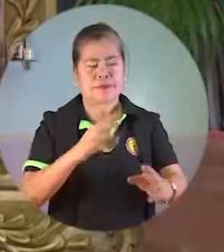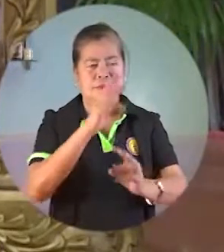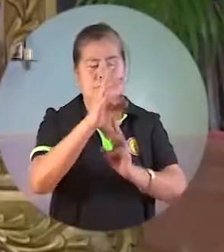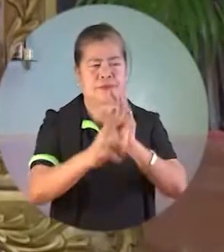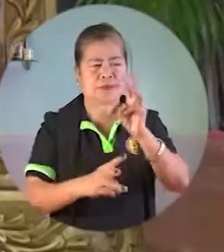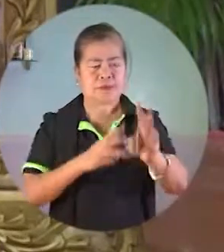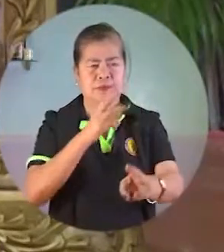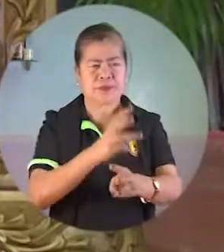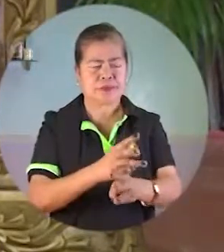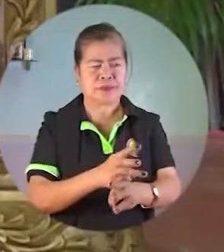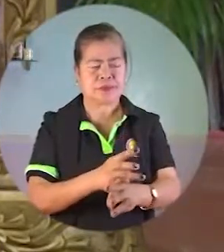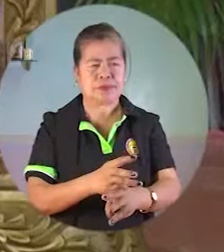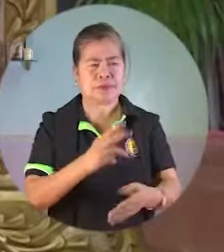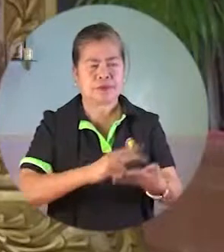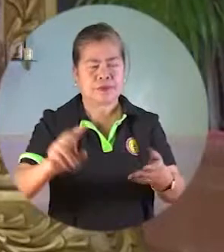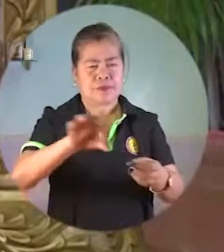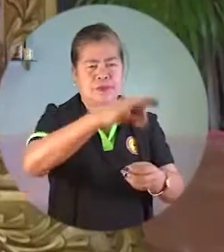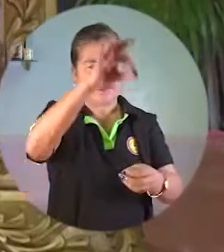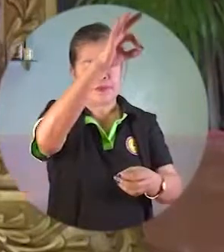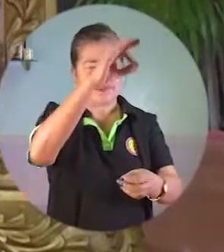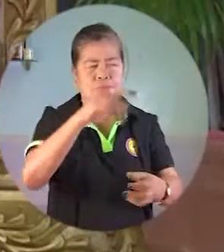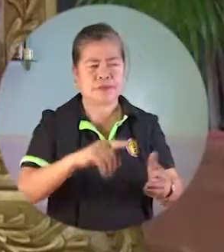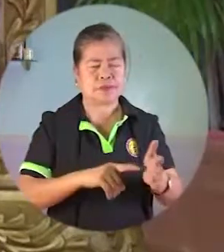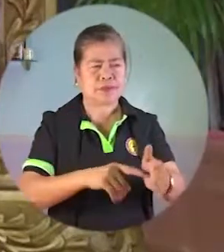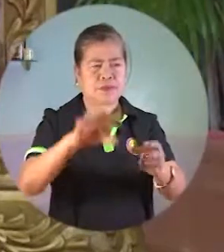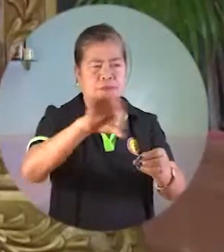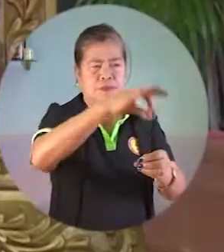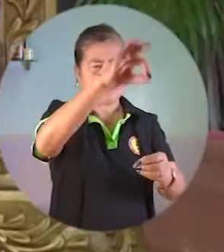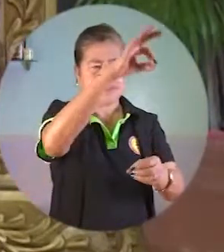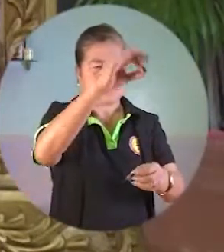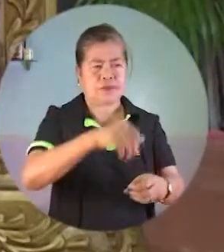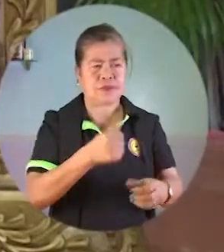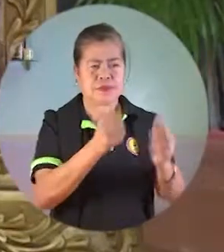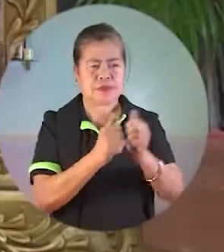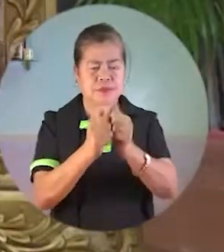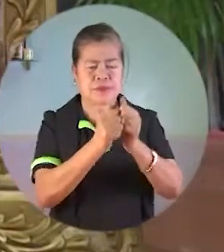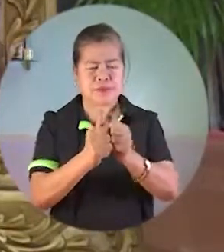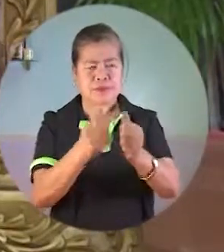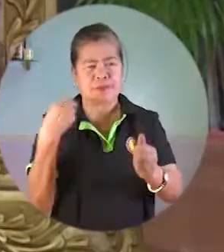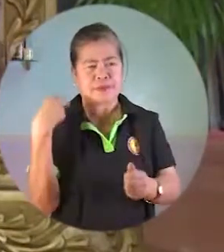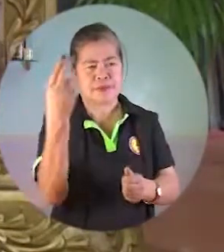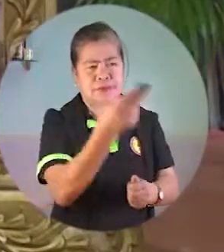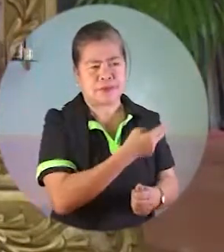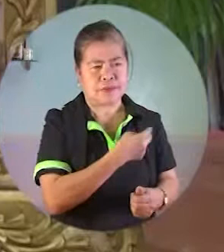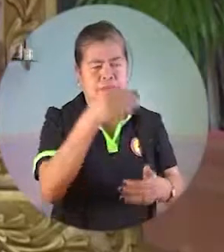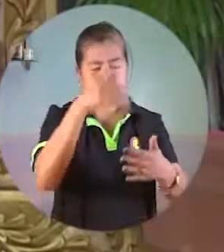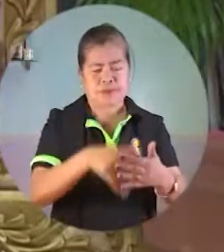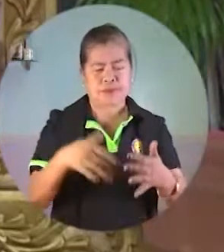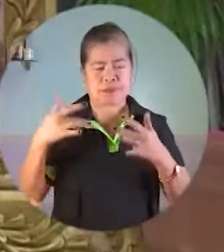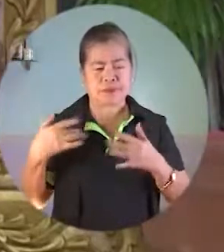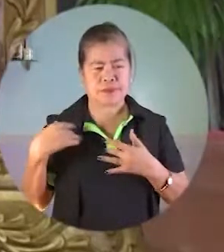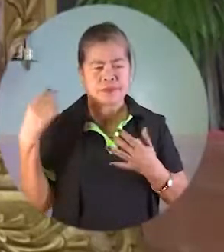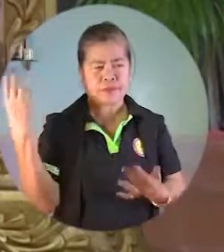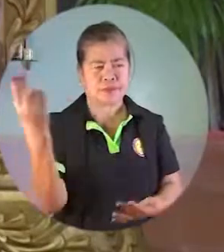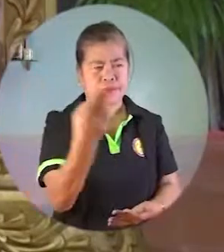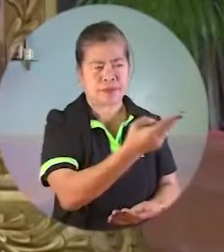the Holy Spirit. And this Spirit, other than accompanying us, in